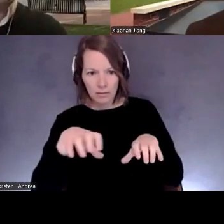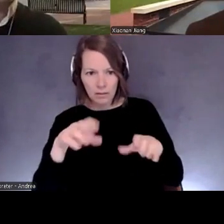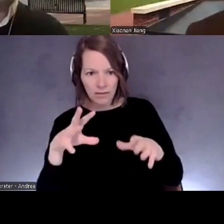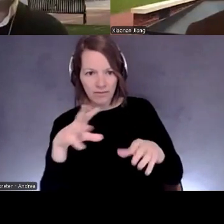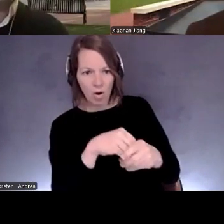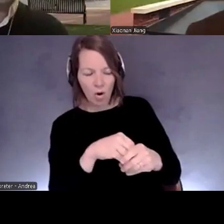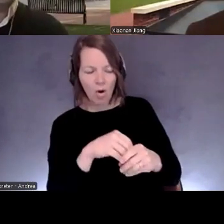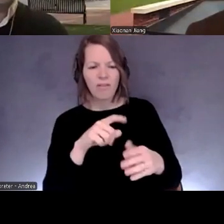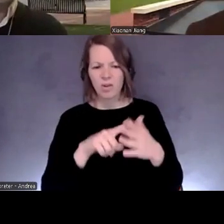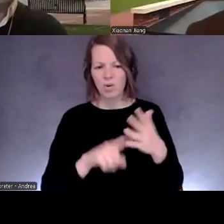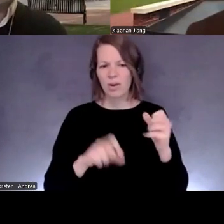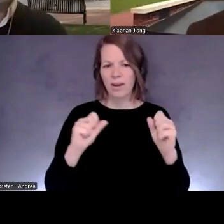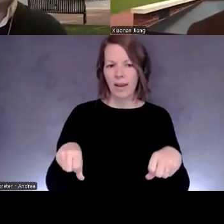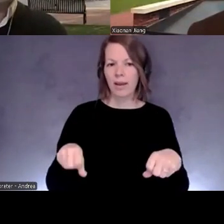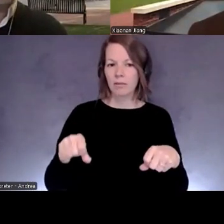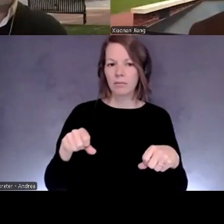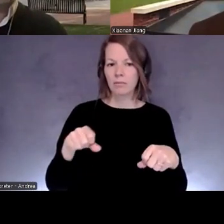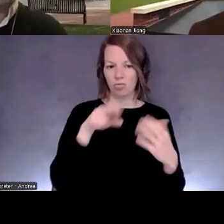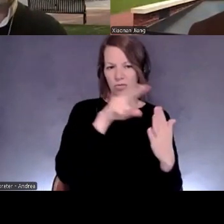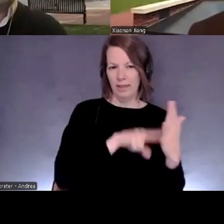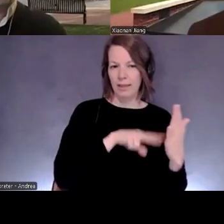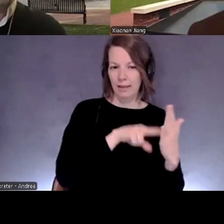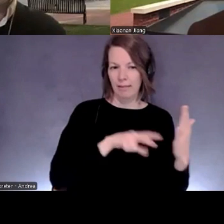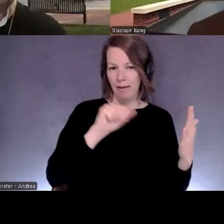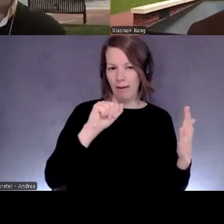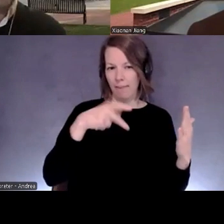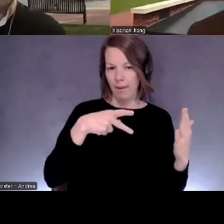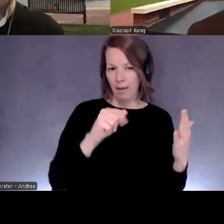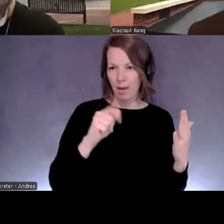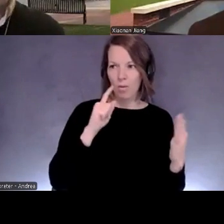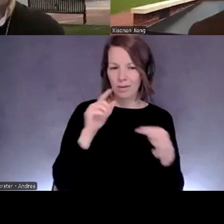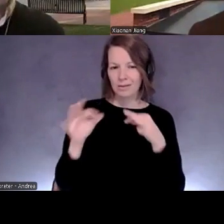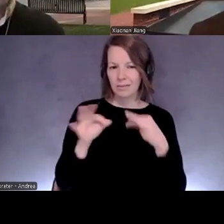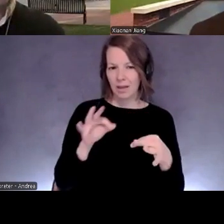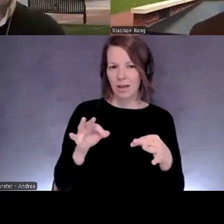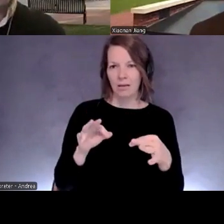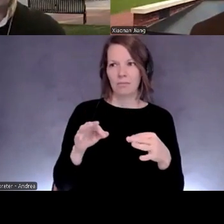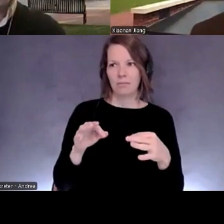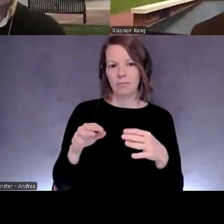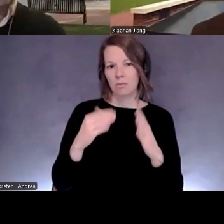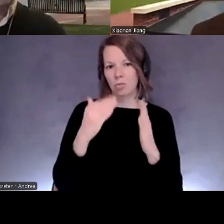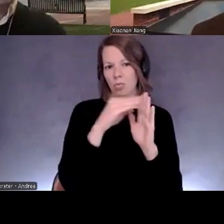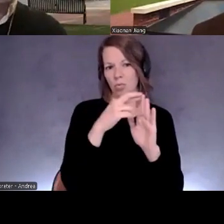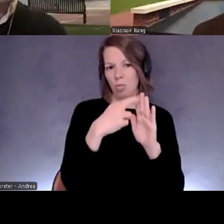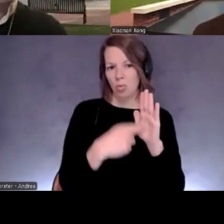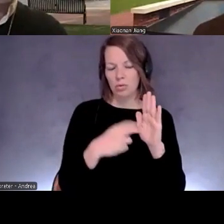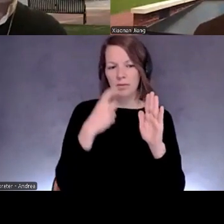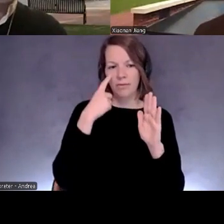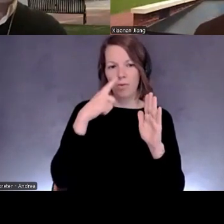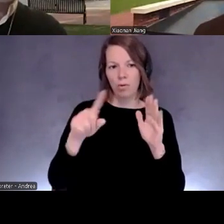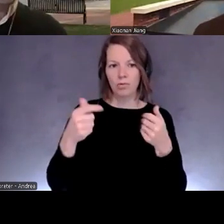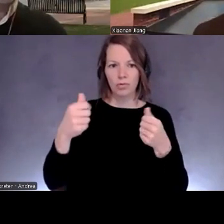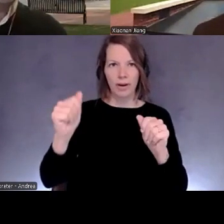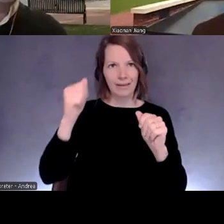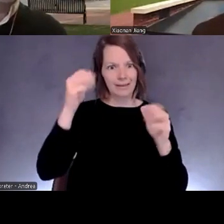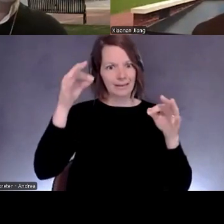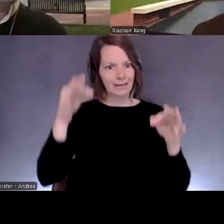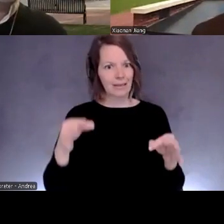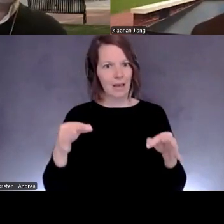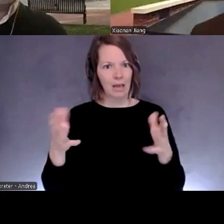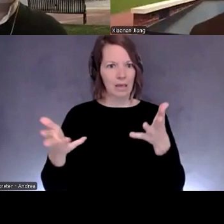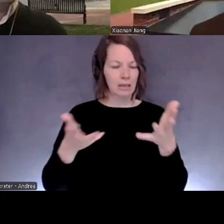think about recognizing authors and author order and all of that. So there are some really good guidelines there if you're trying to